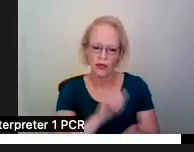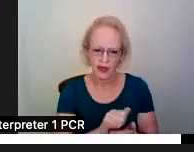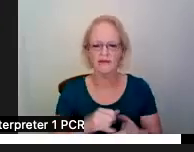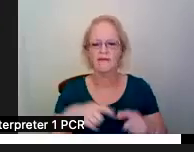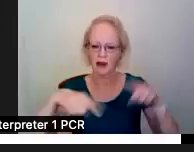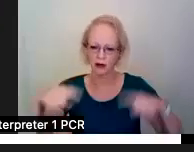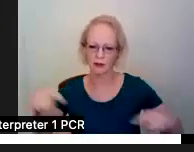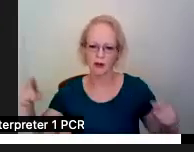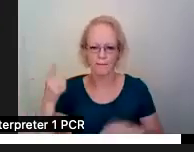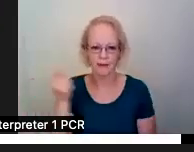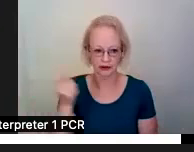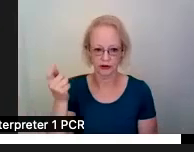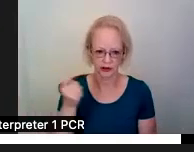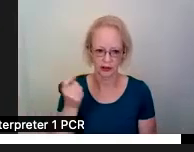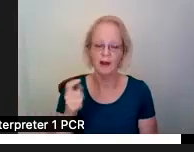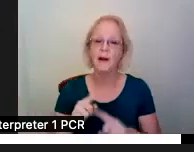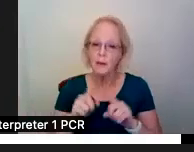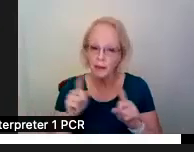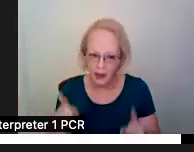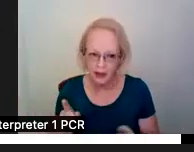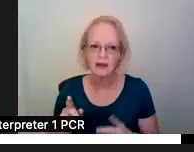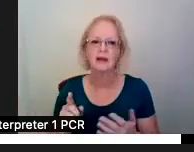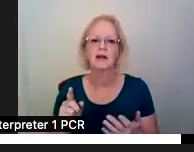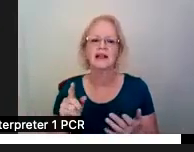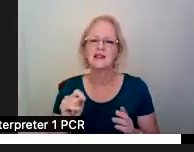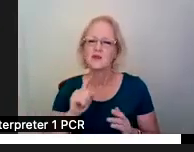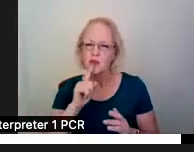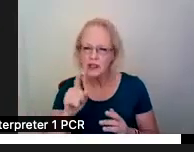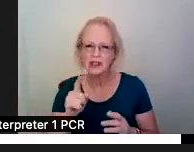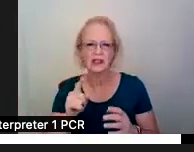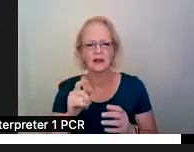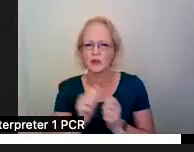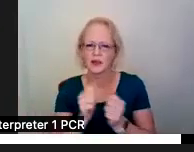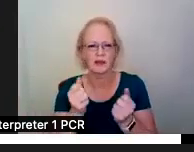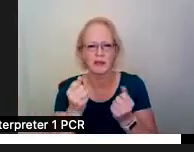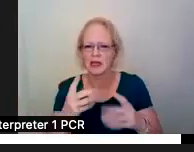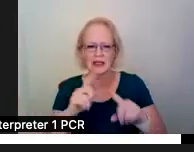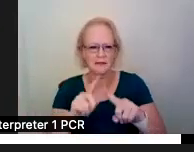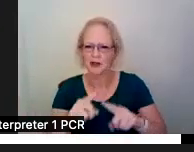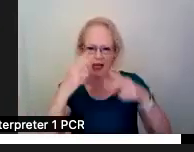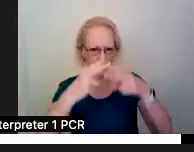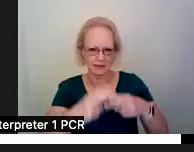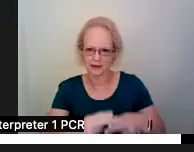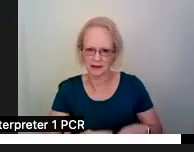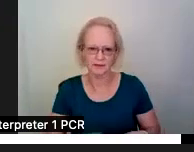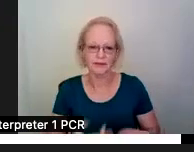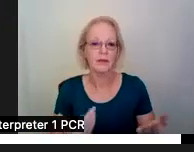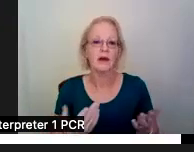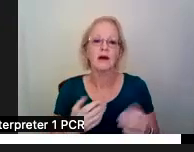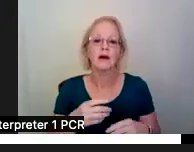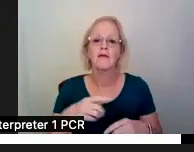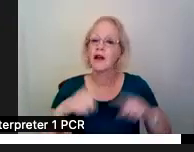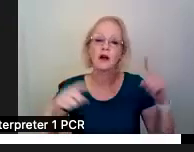pension, but it goes under a whole bunch of different names. And the way a variable